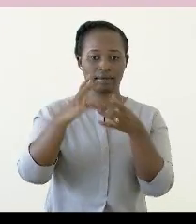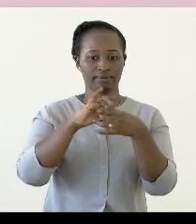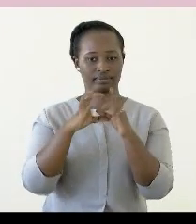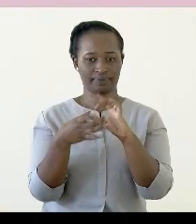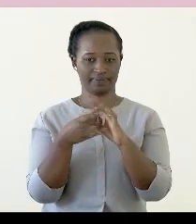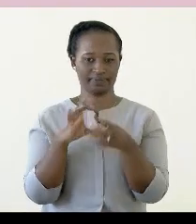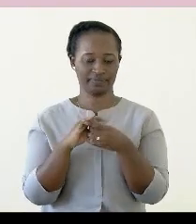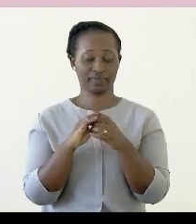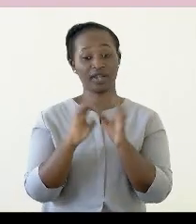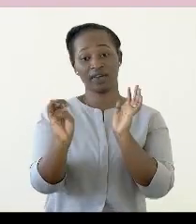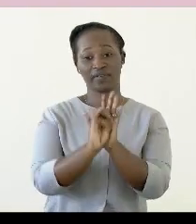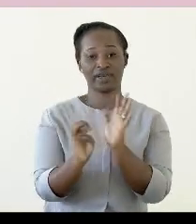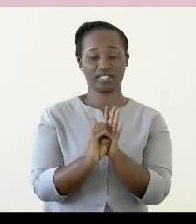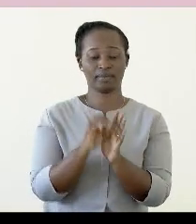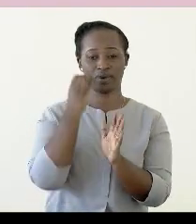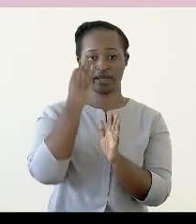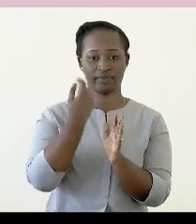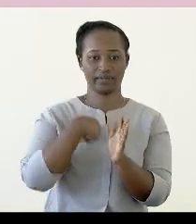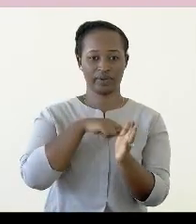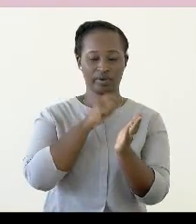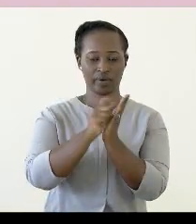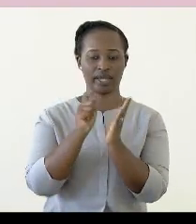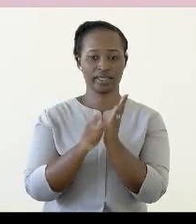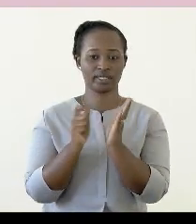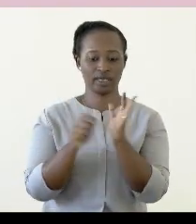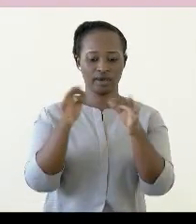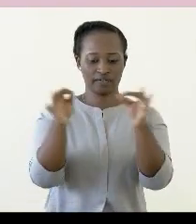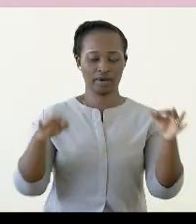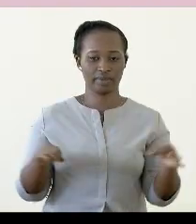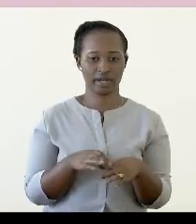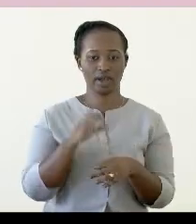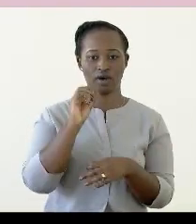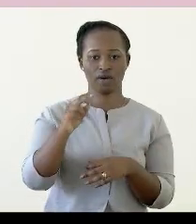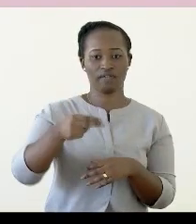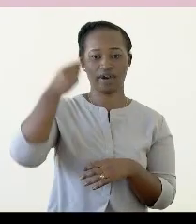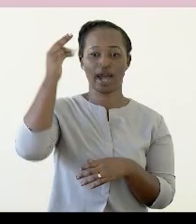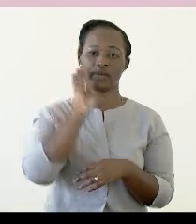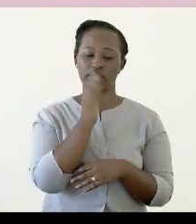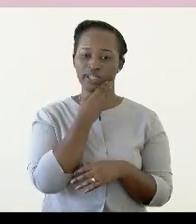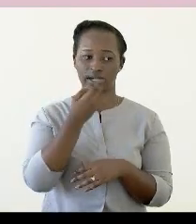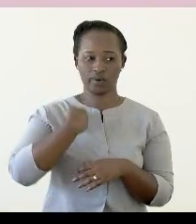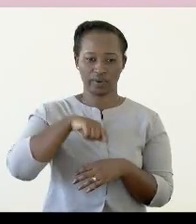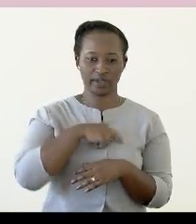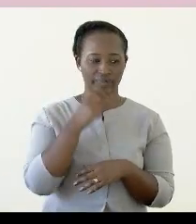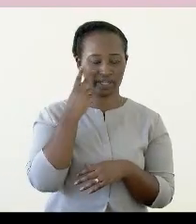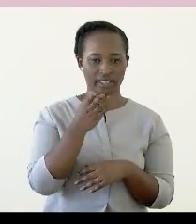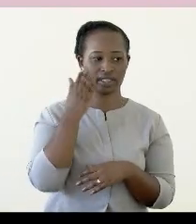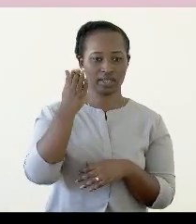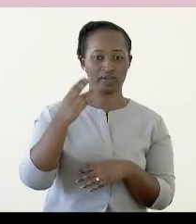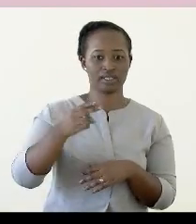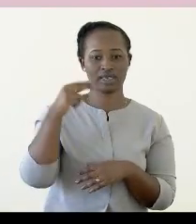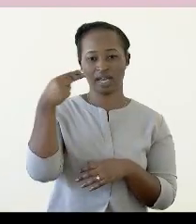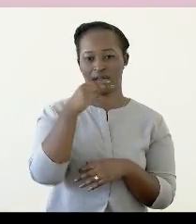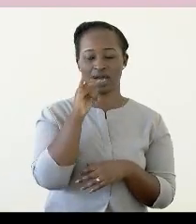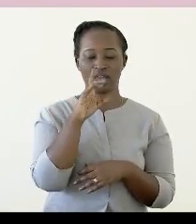if we write the molecular formula of water, we find that there is